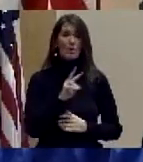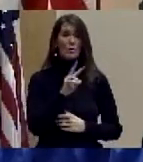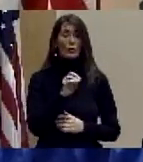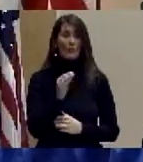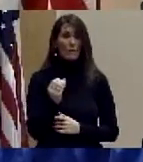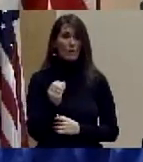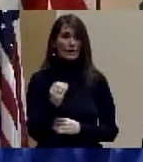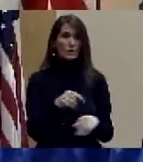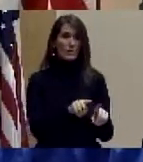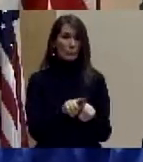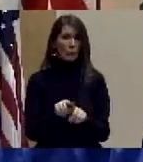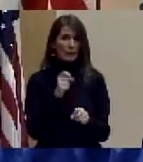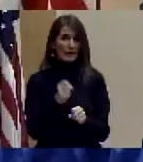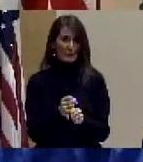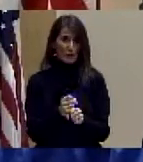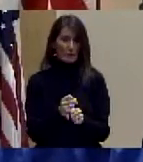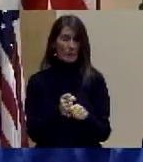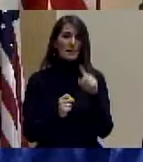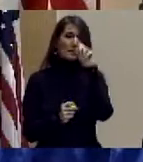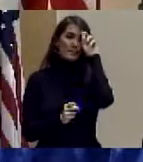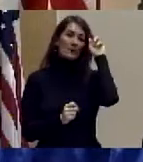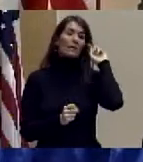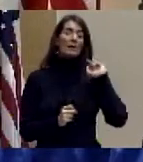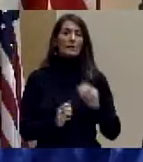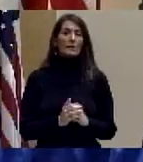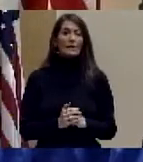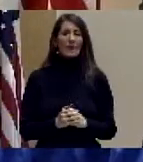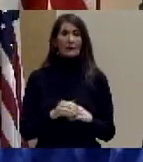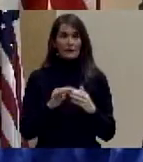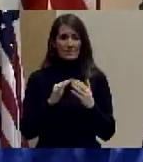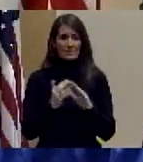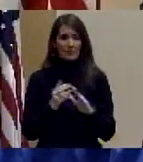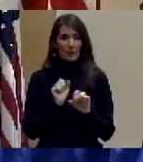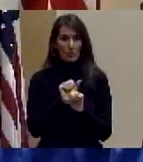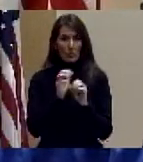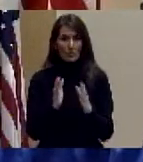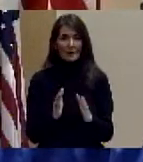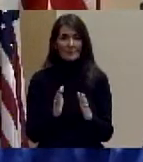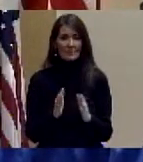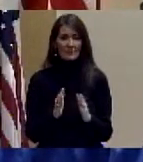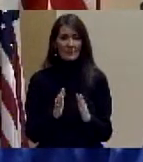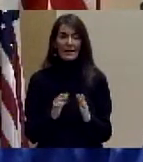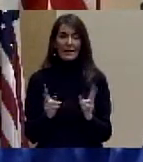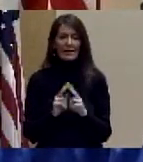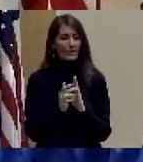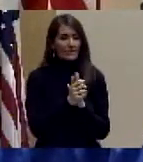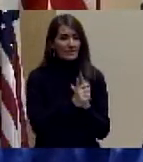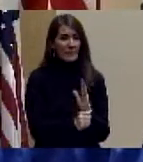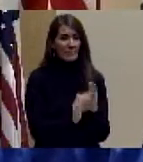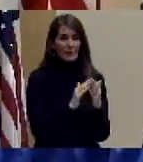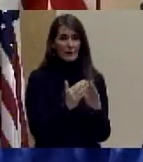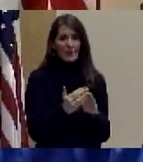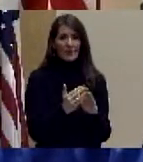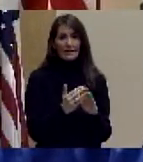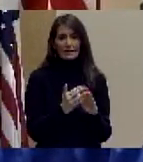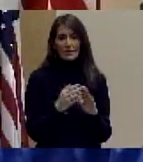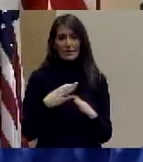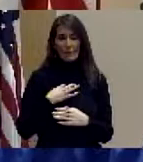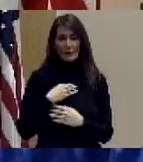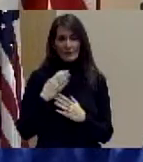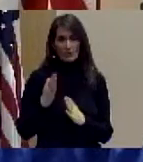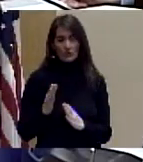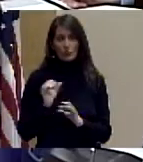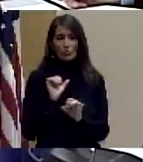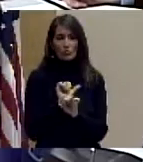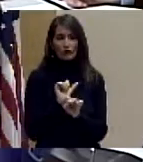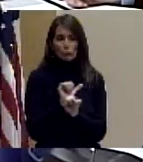2014 was also the year in which dedicated town employees and our very talented community volunteers began the